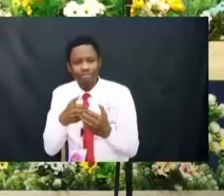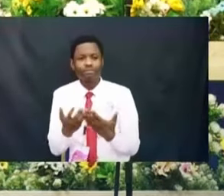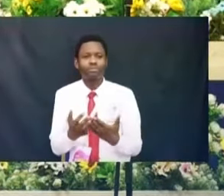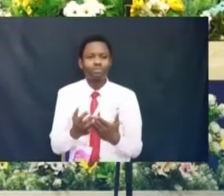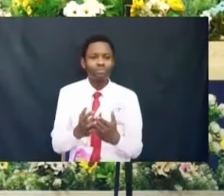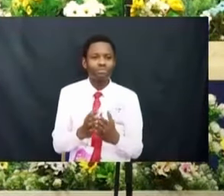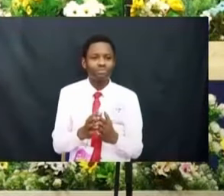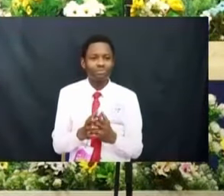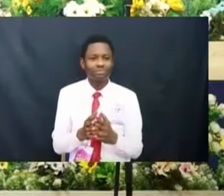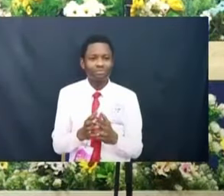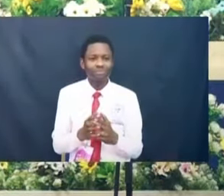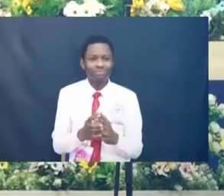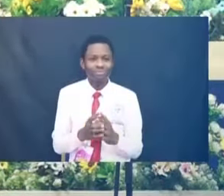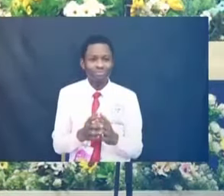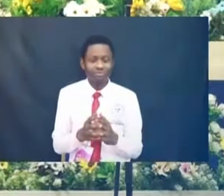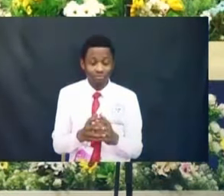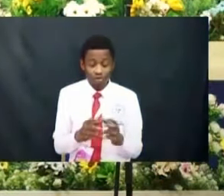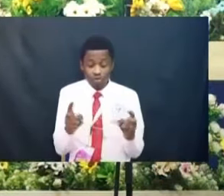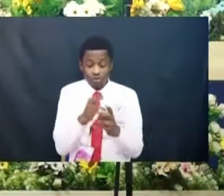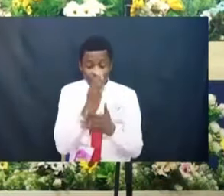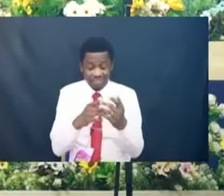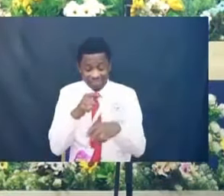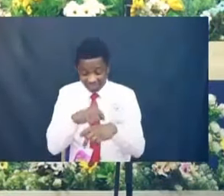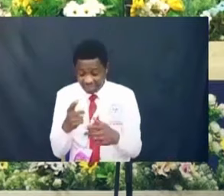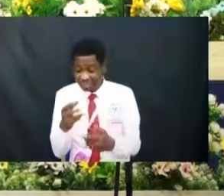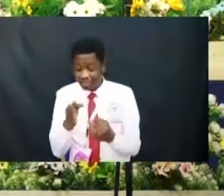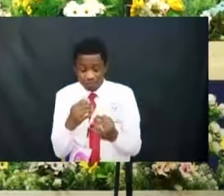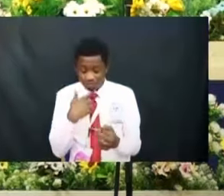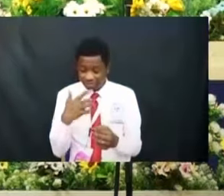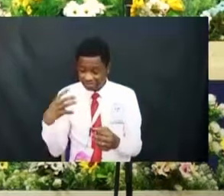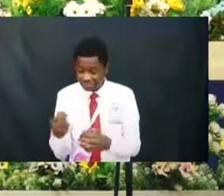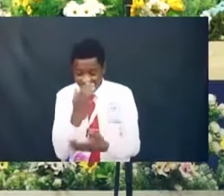hey, this elder. You see, so God has planted the elder for you.